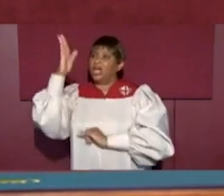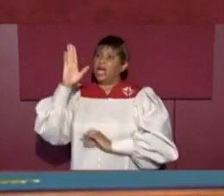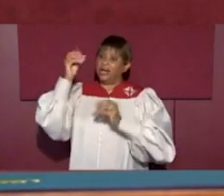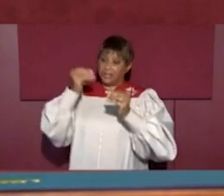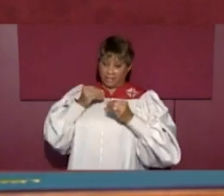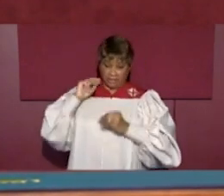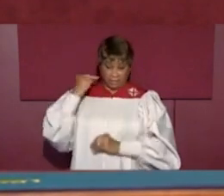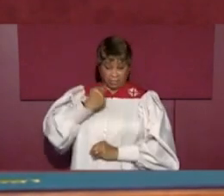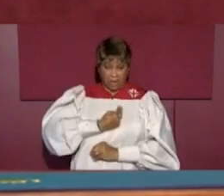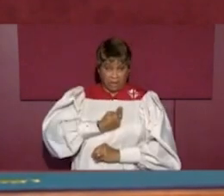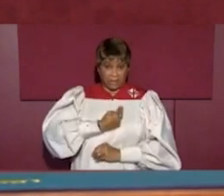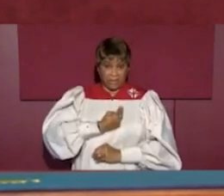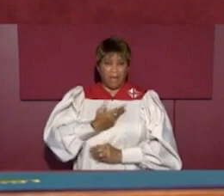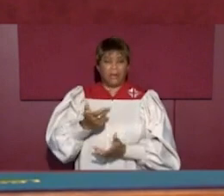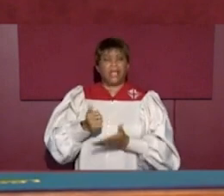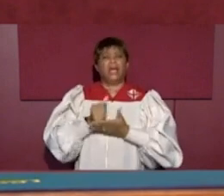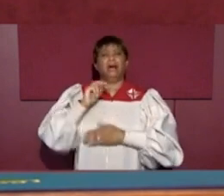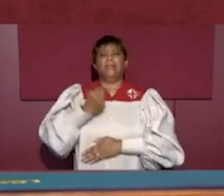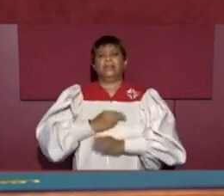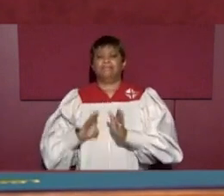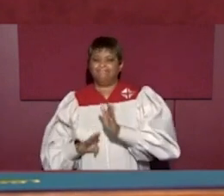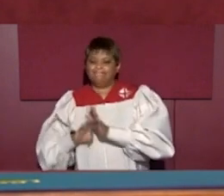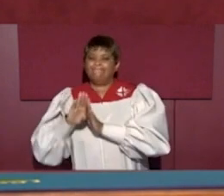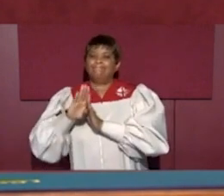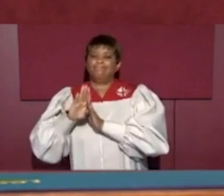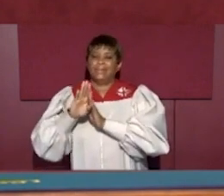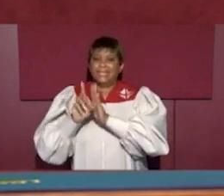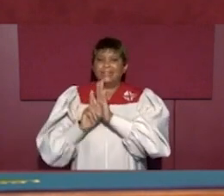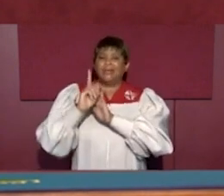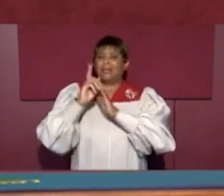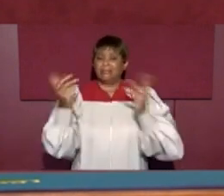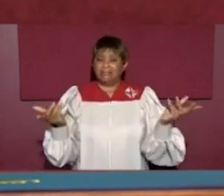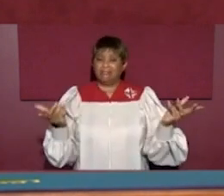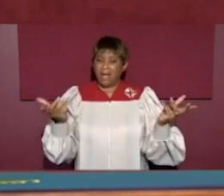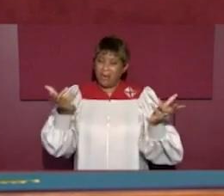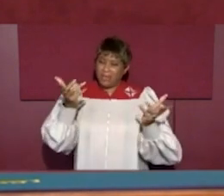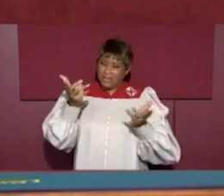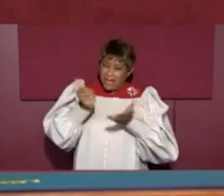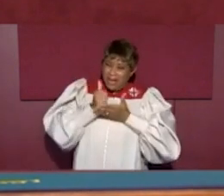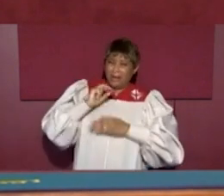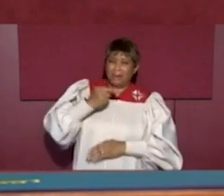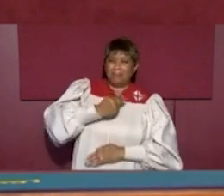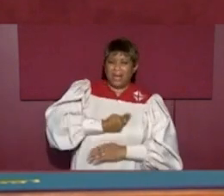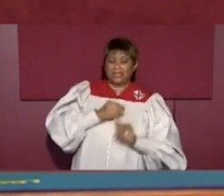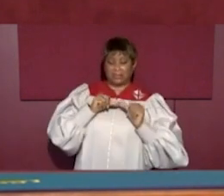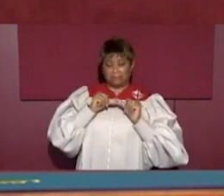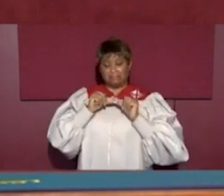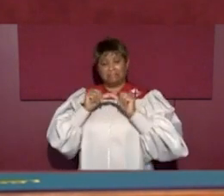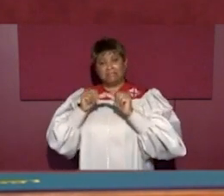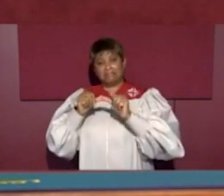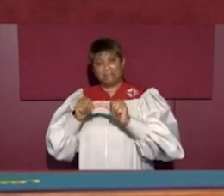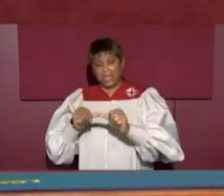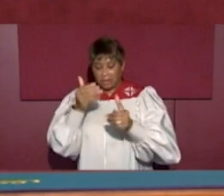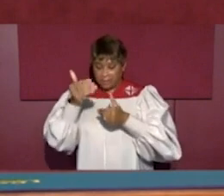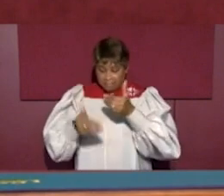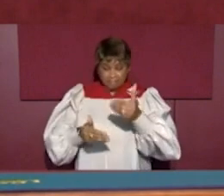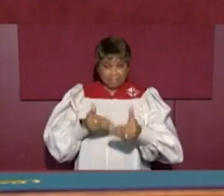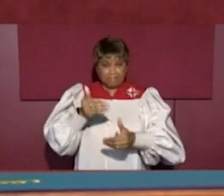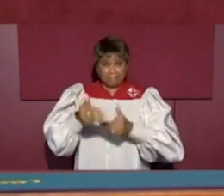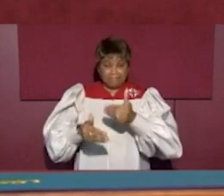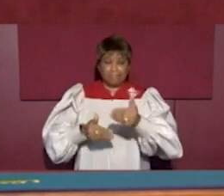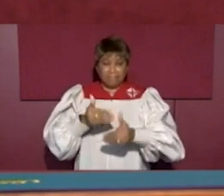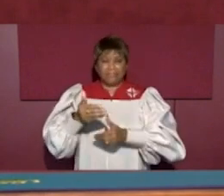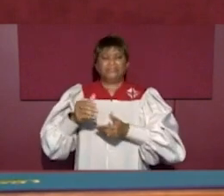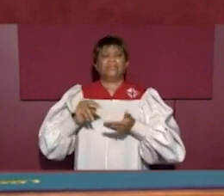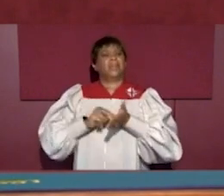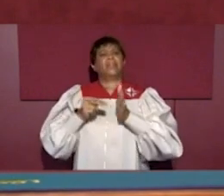all of us. I want to help us to grow and to develop. I want to help us to continue to make progress. The